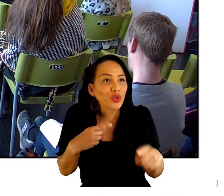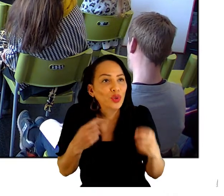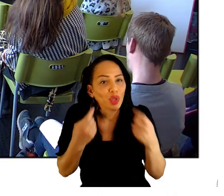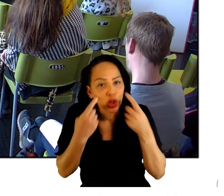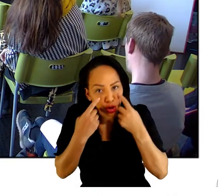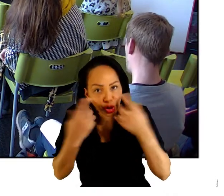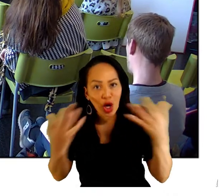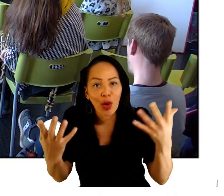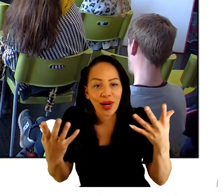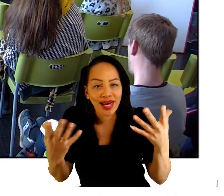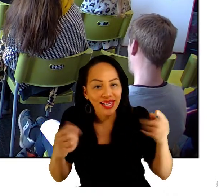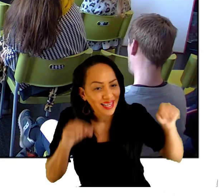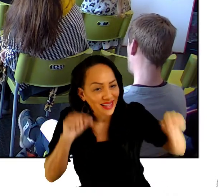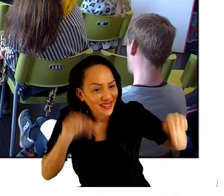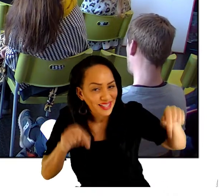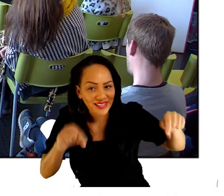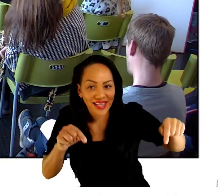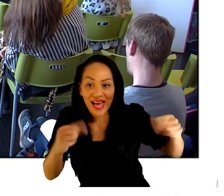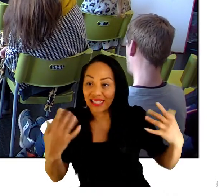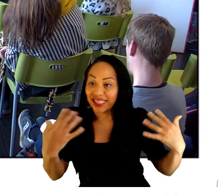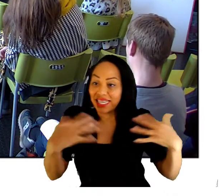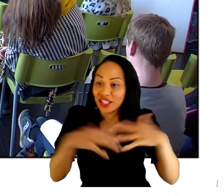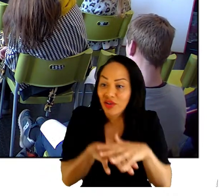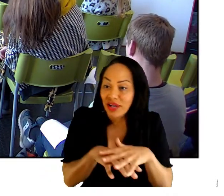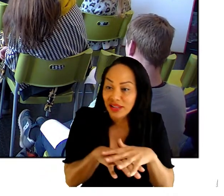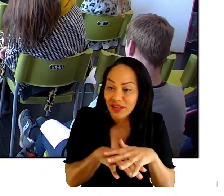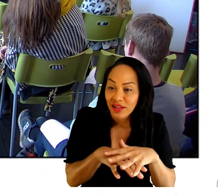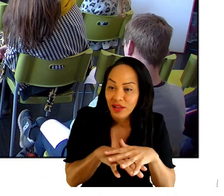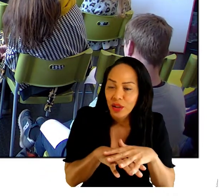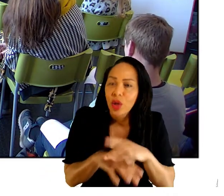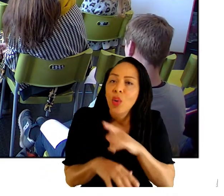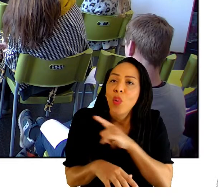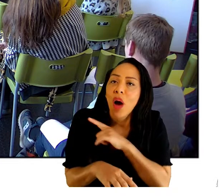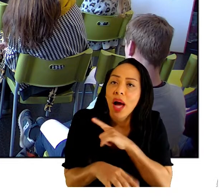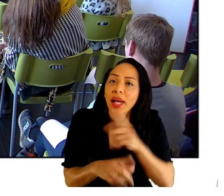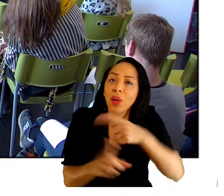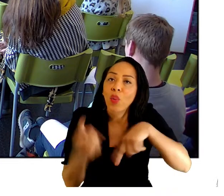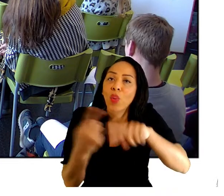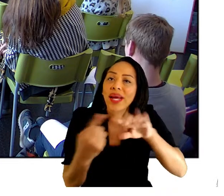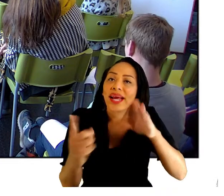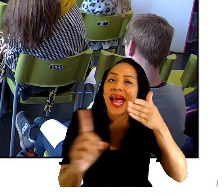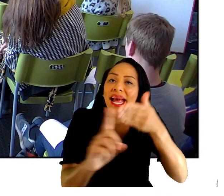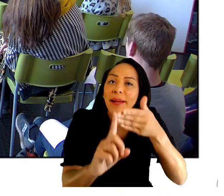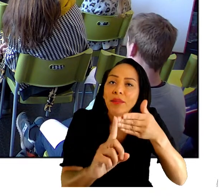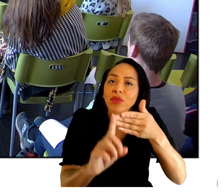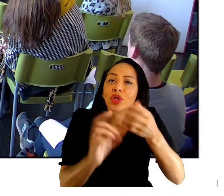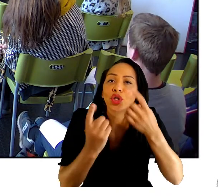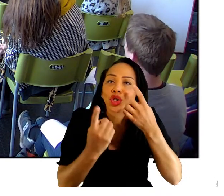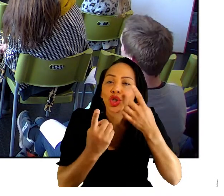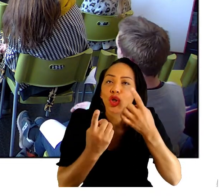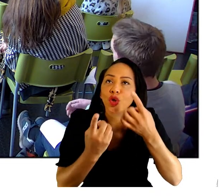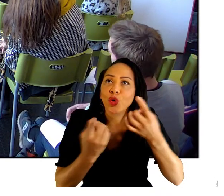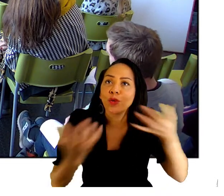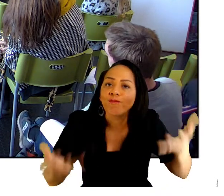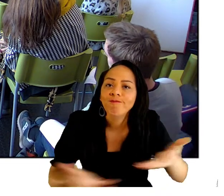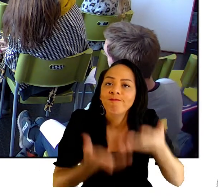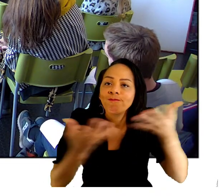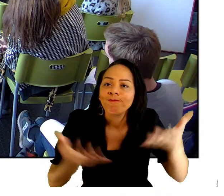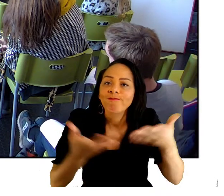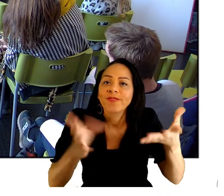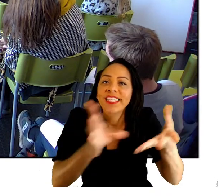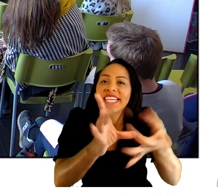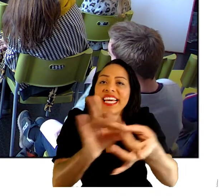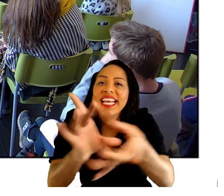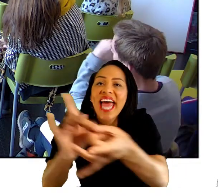we really try to do most in the room is to create connectedness, and because often technology has